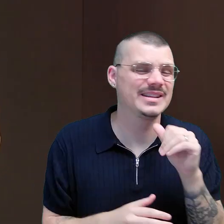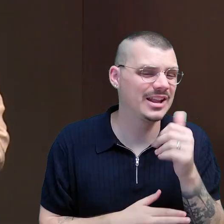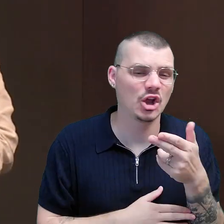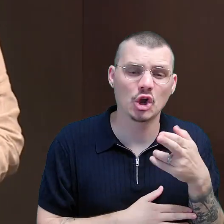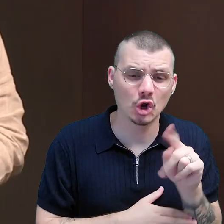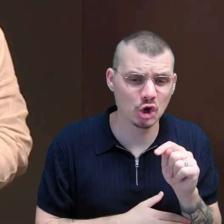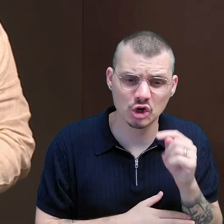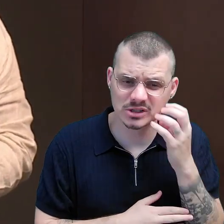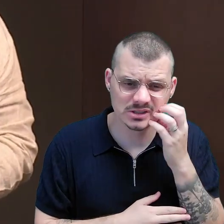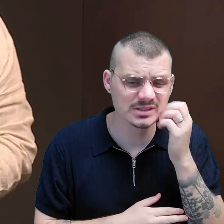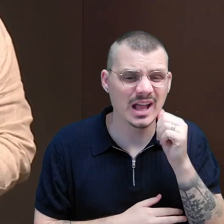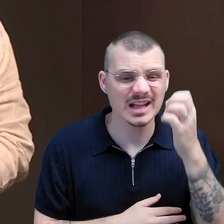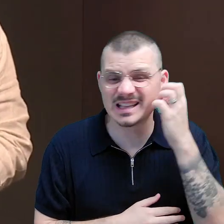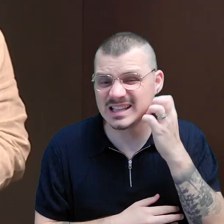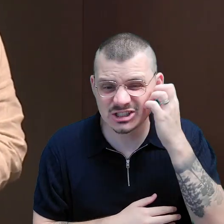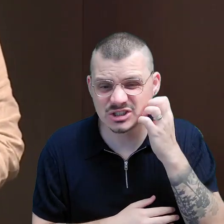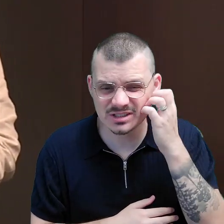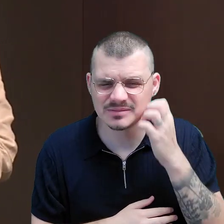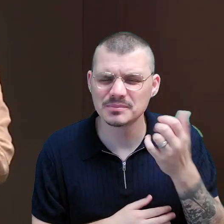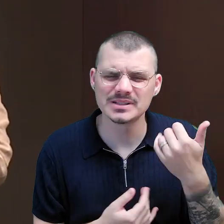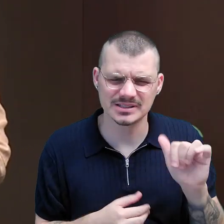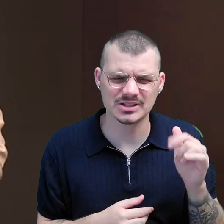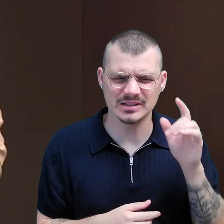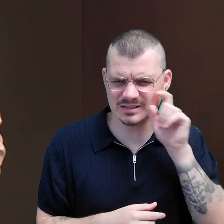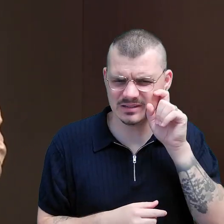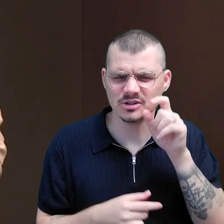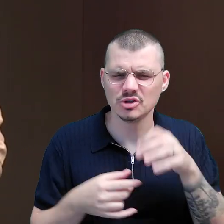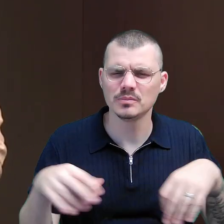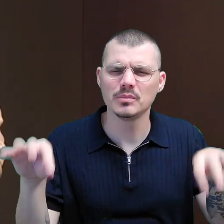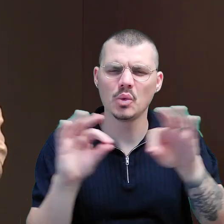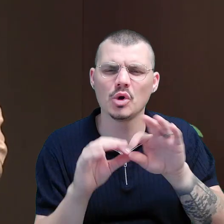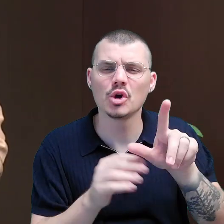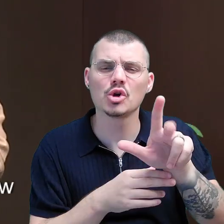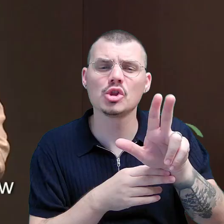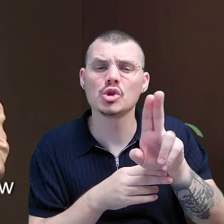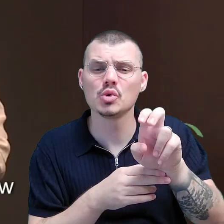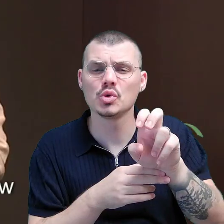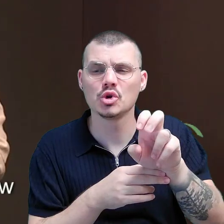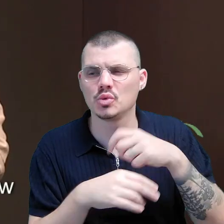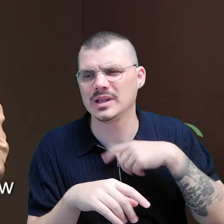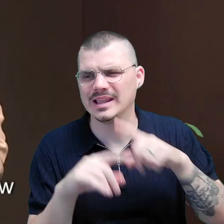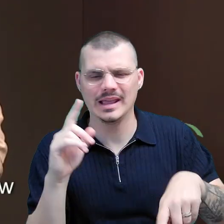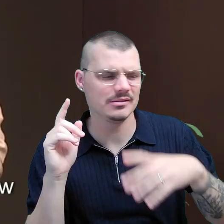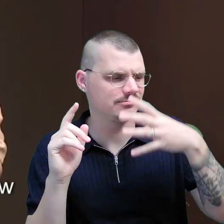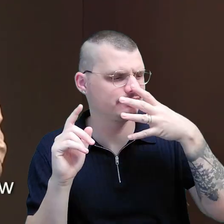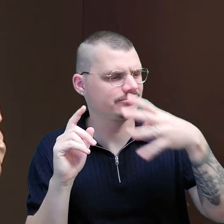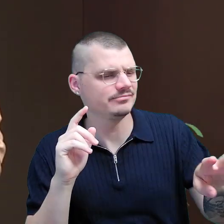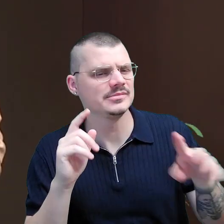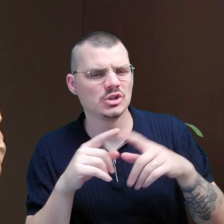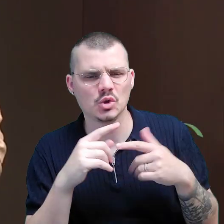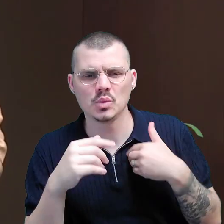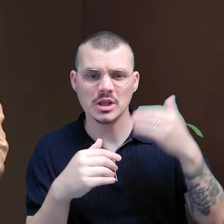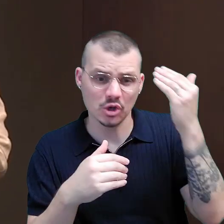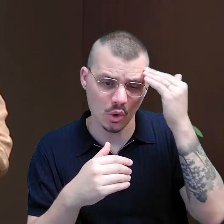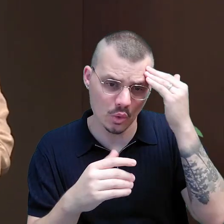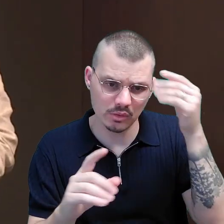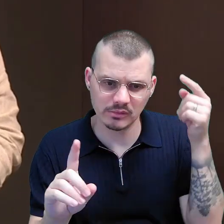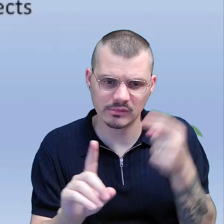if it didn't itch, it's still an incredibly important clue that we can't ignore until we really know what it's